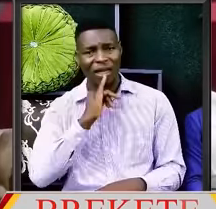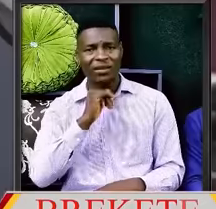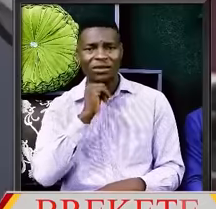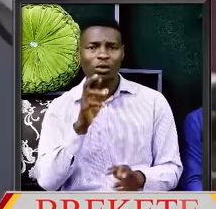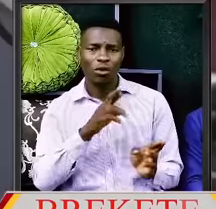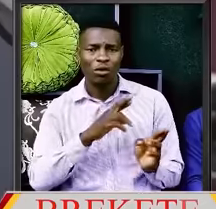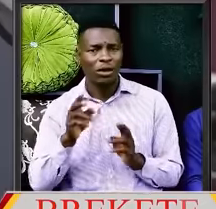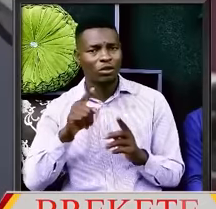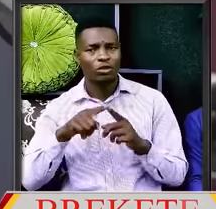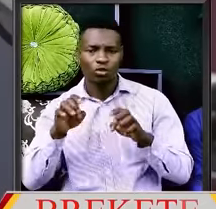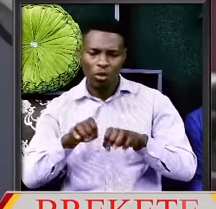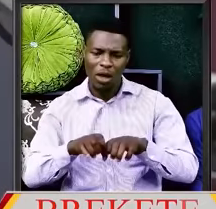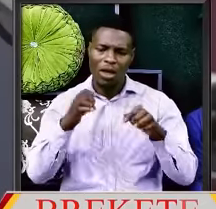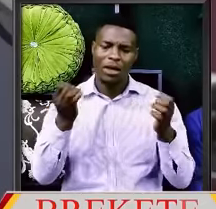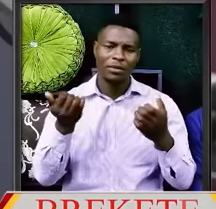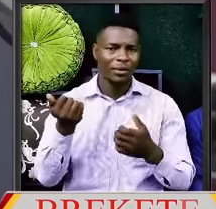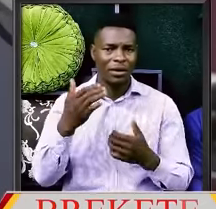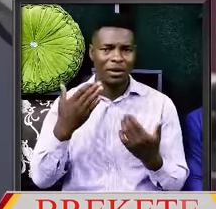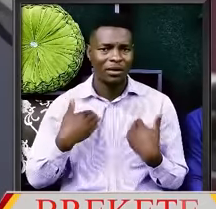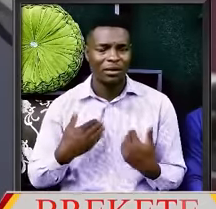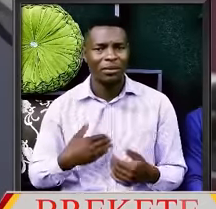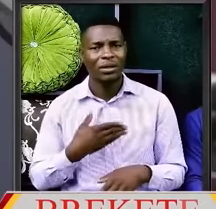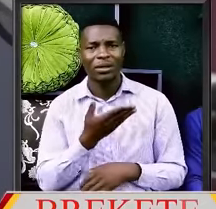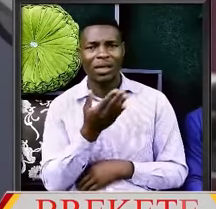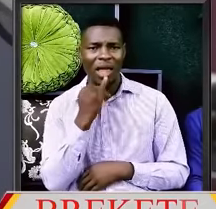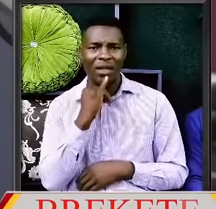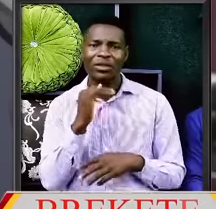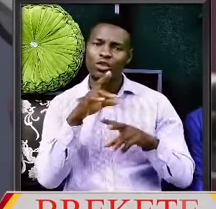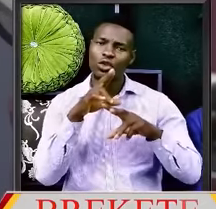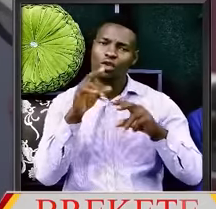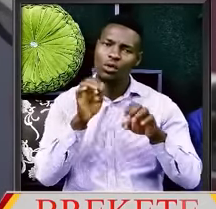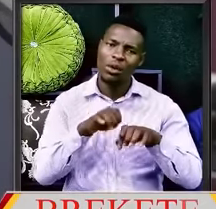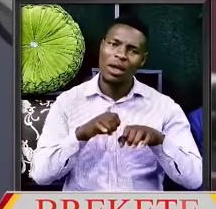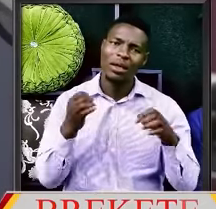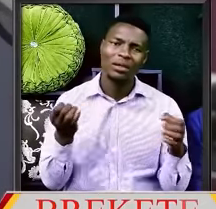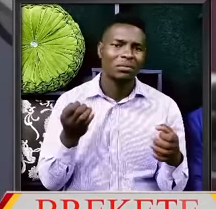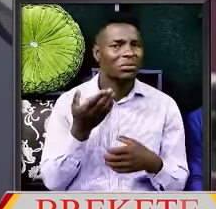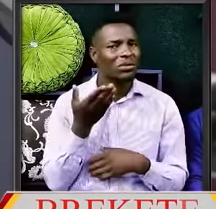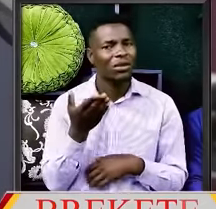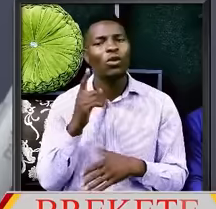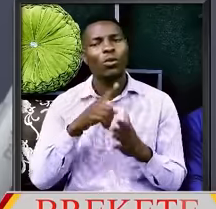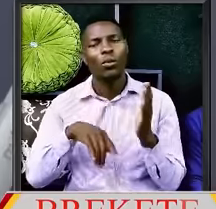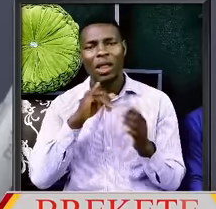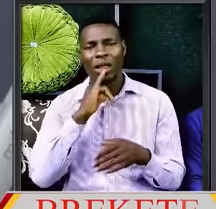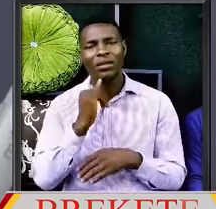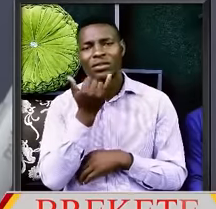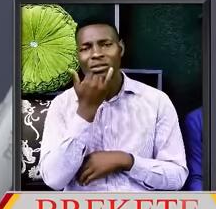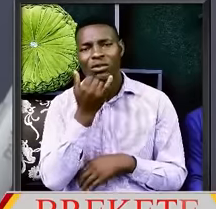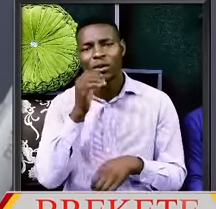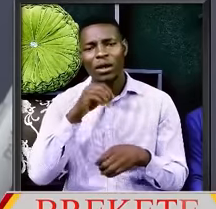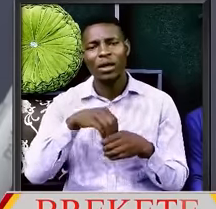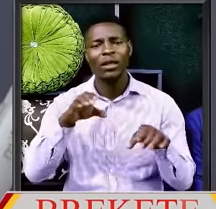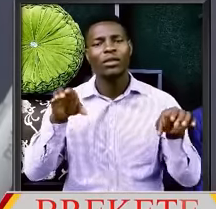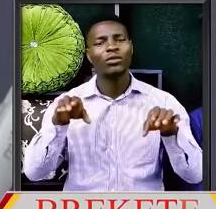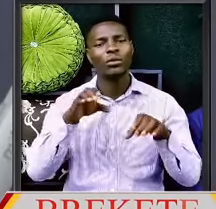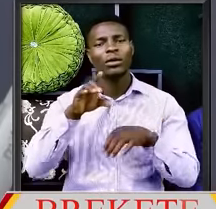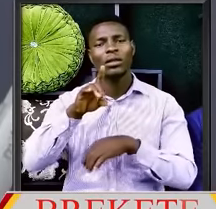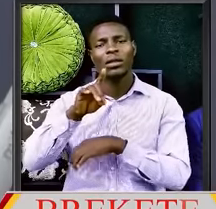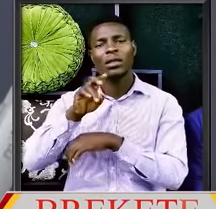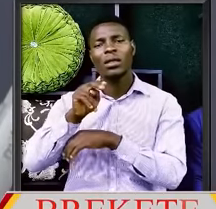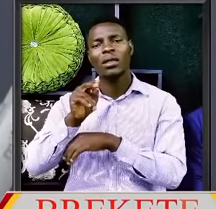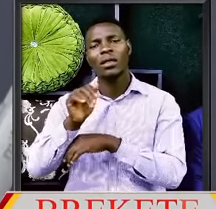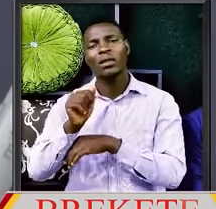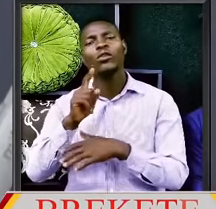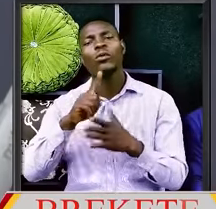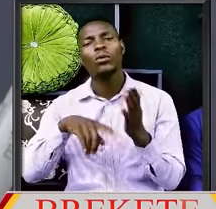anybody. And if there is okay, no exposure there, if waiting they wrong in doing DNA.